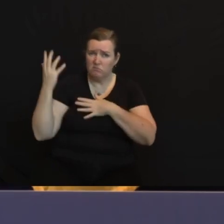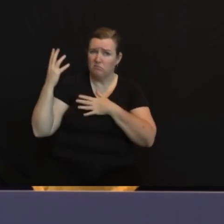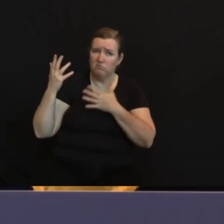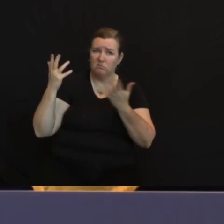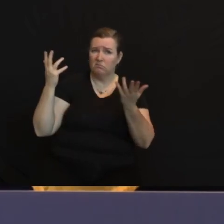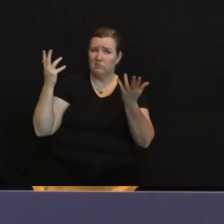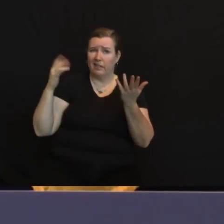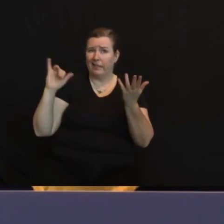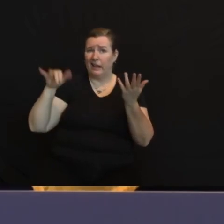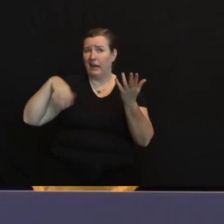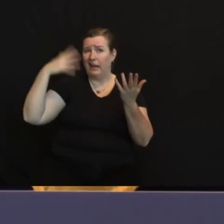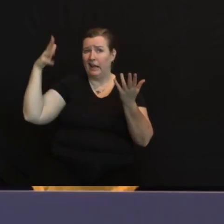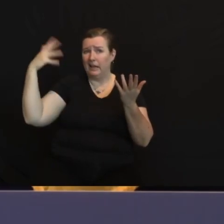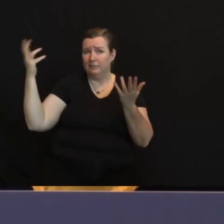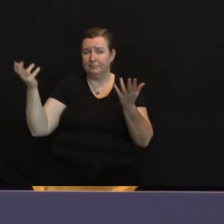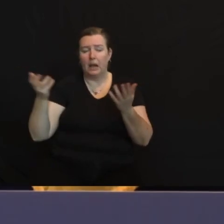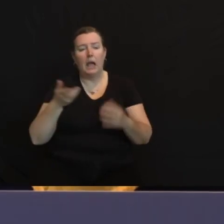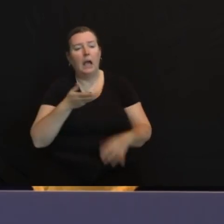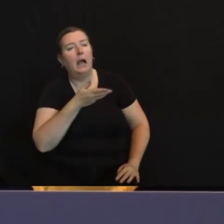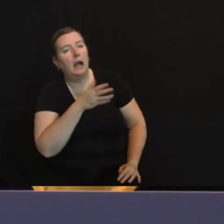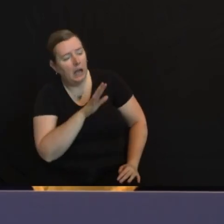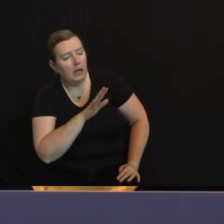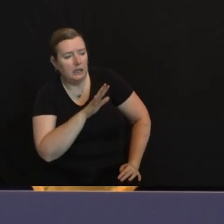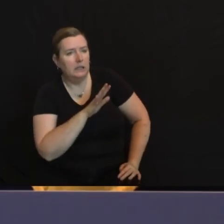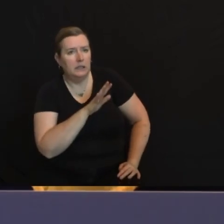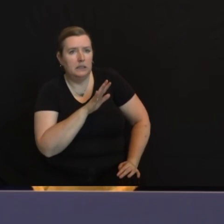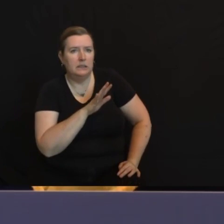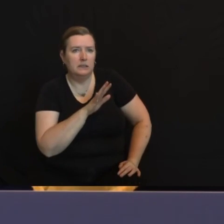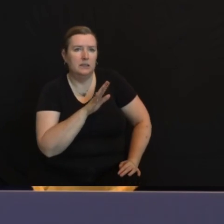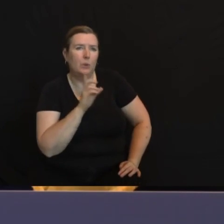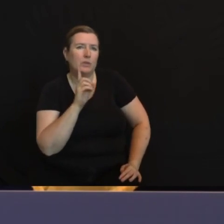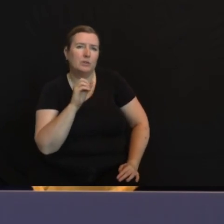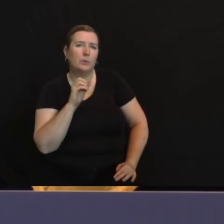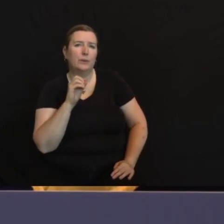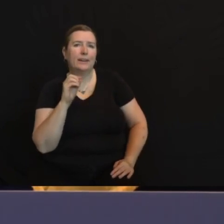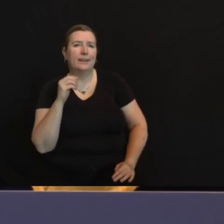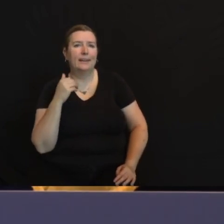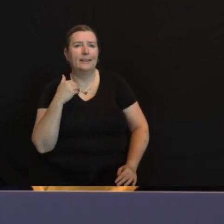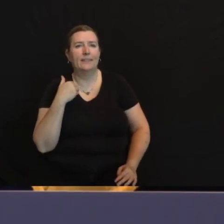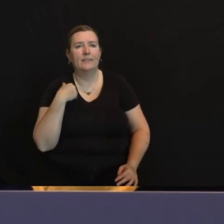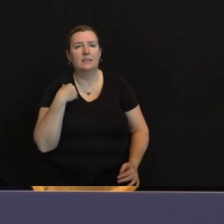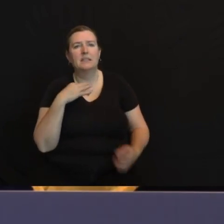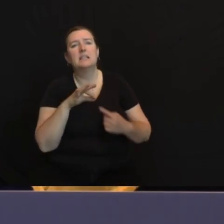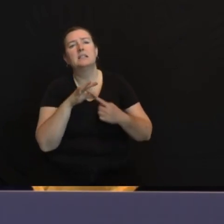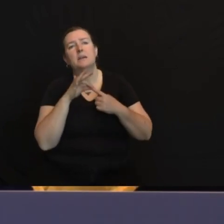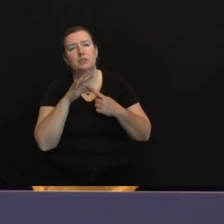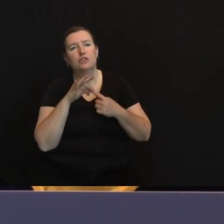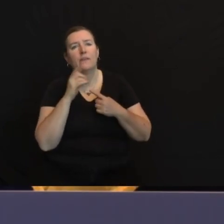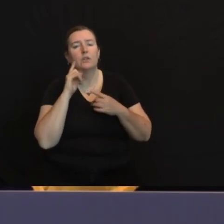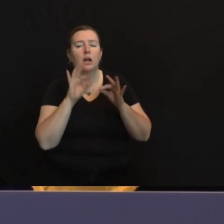I think from moment one, there's been a carve out for essential travel, and that has to still be the case regardless of where you're traveling to.